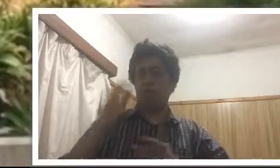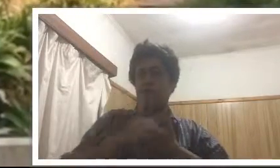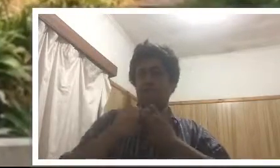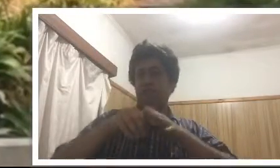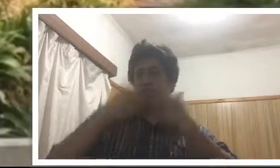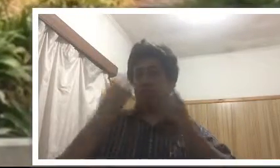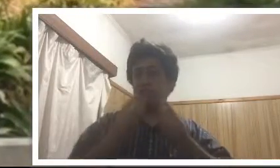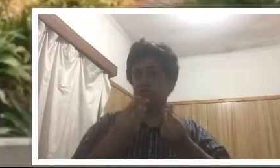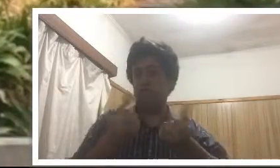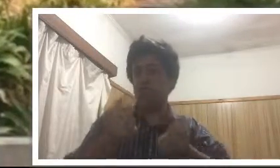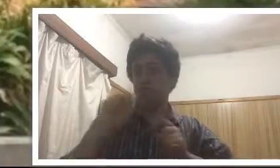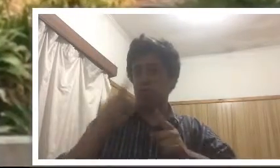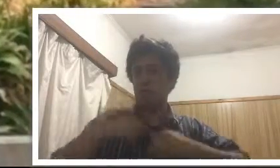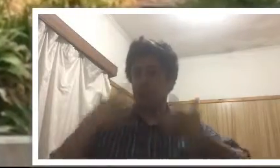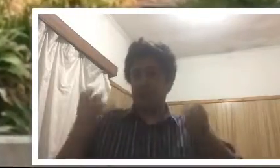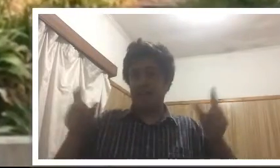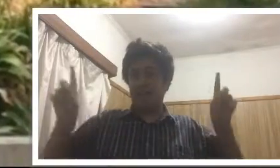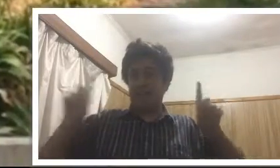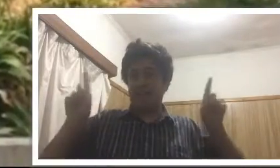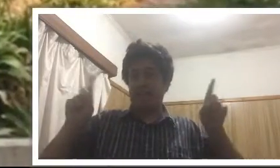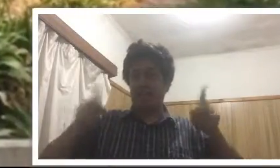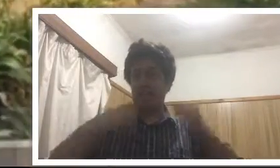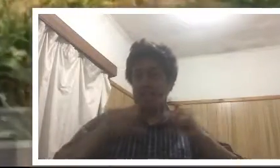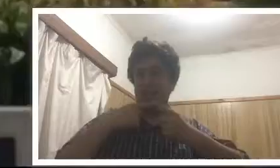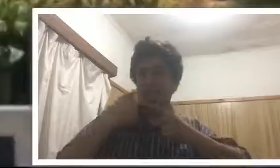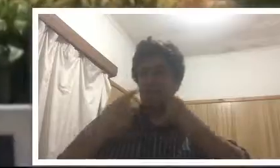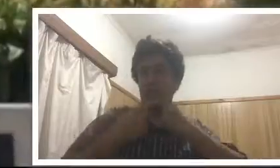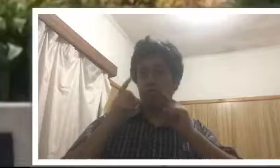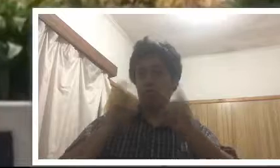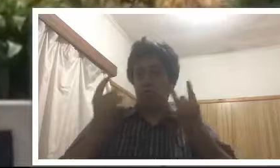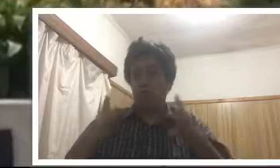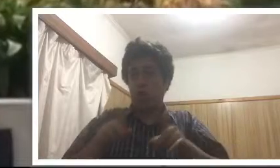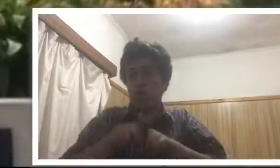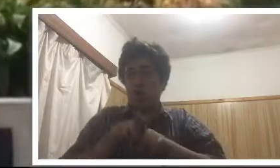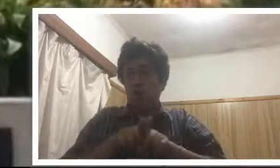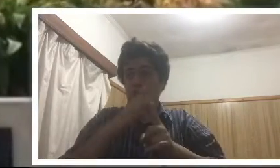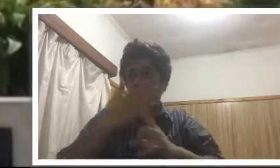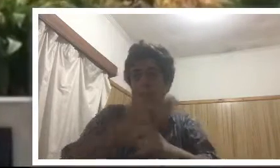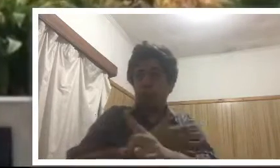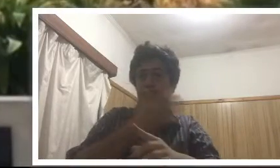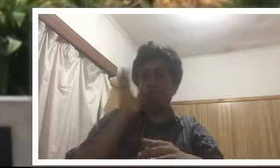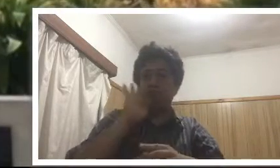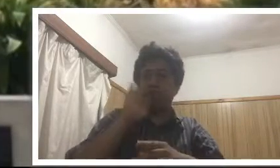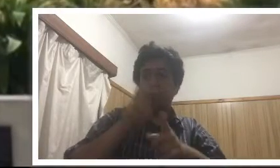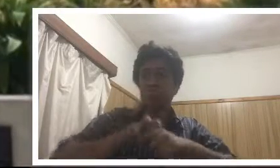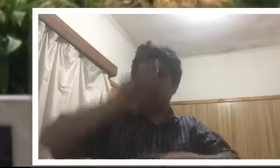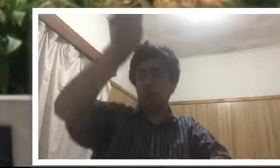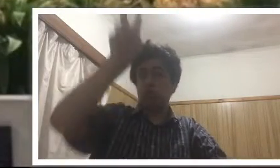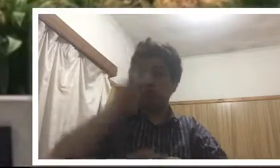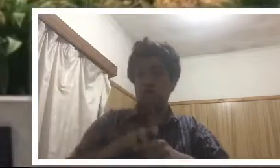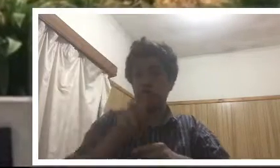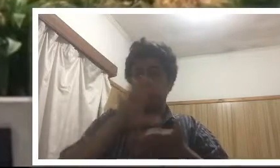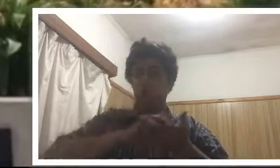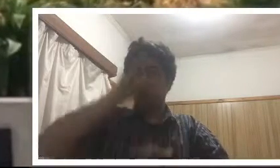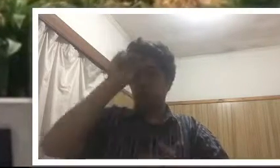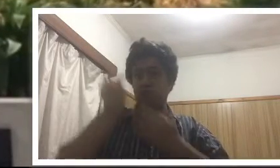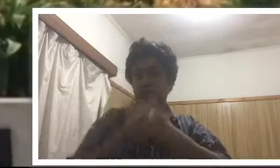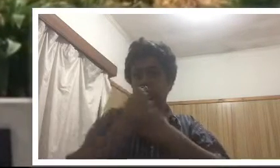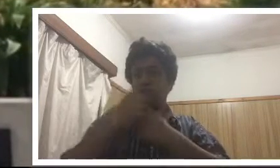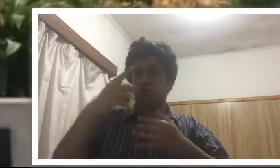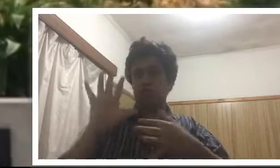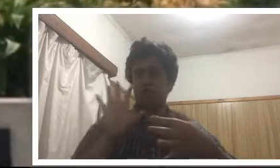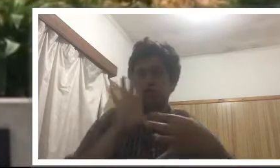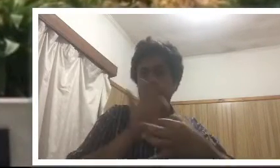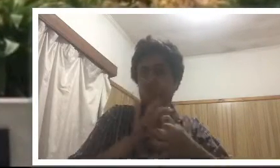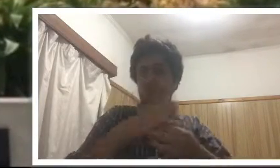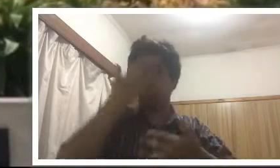using the information we have learned in class prior to the excursion. Our students will get the opportunity to be engaged in this experience.